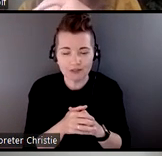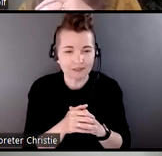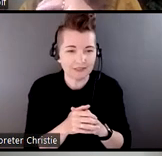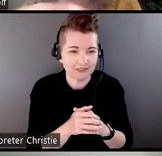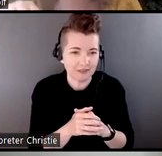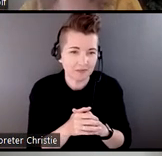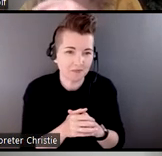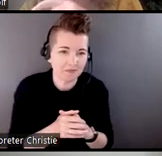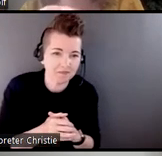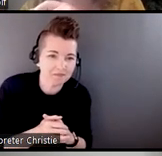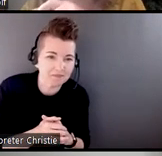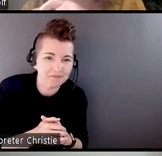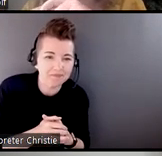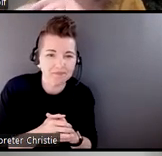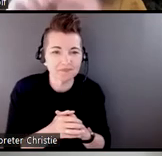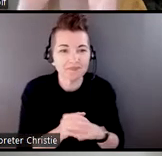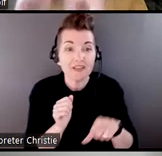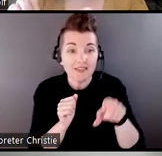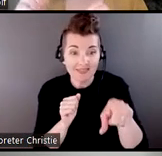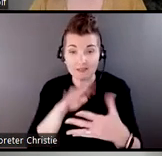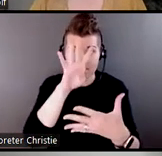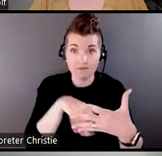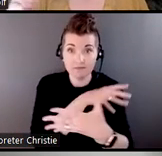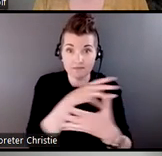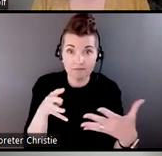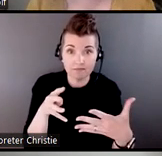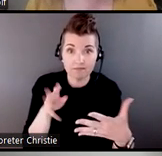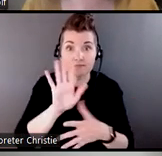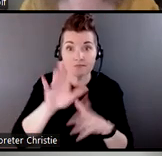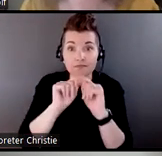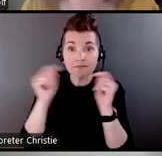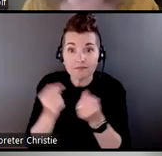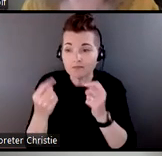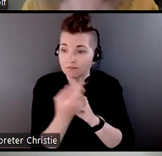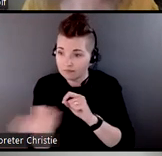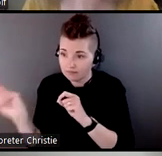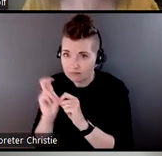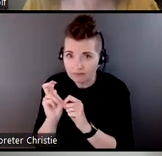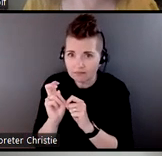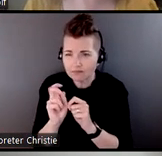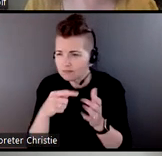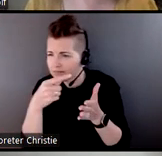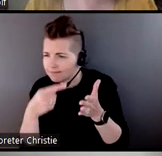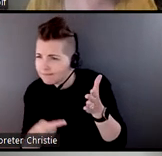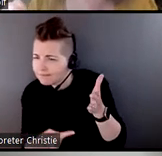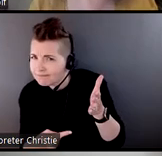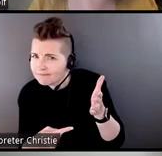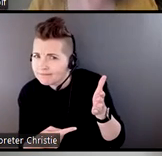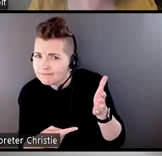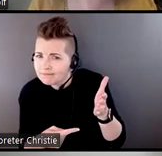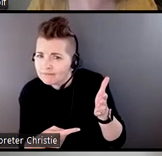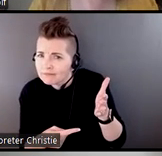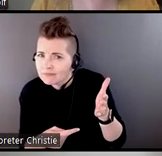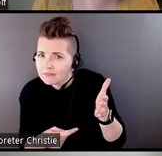to be sitting down basically with your team, looking at your target audience as specifically as you can, and asking yourself for